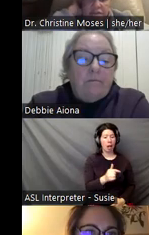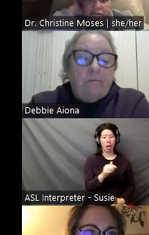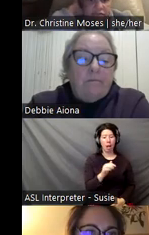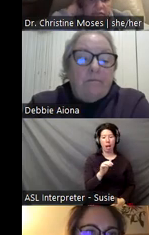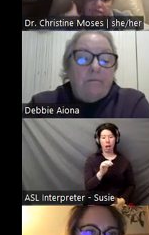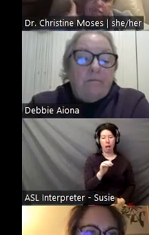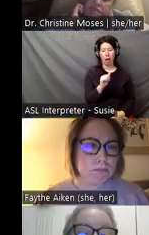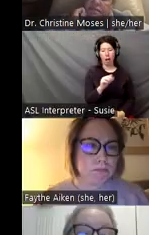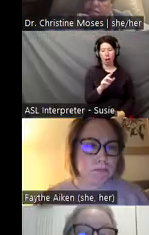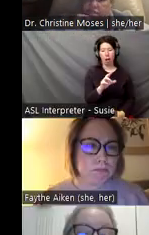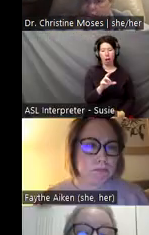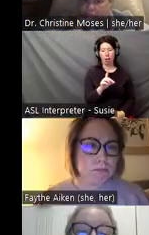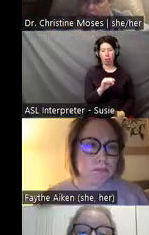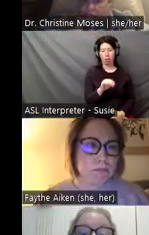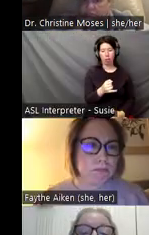staff.